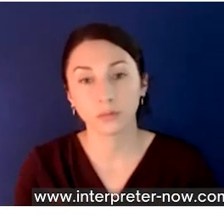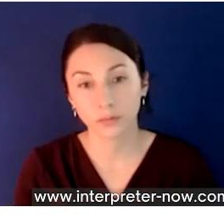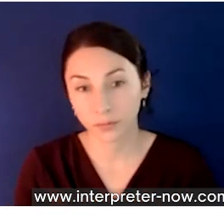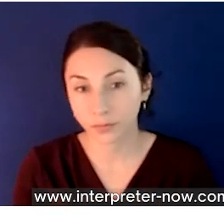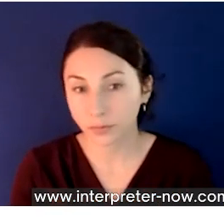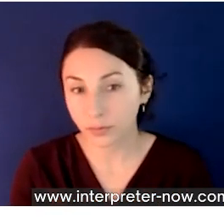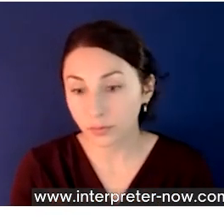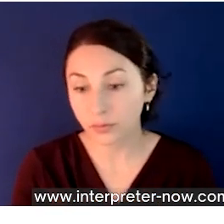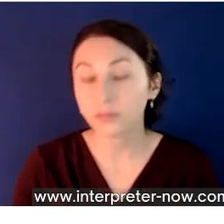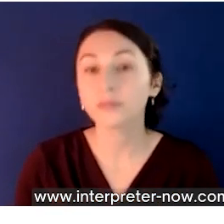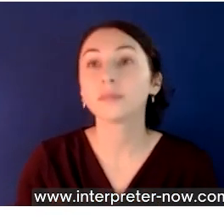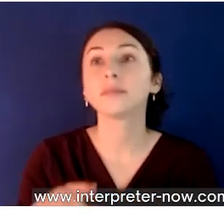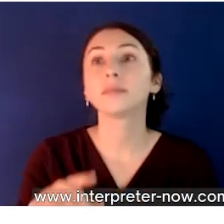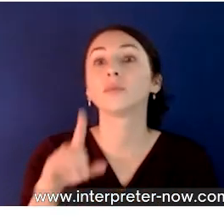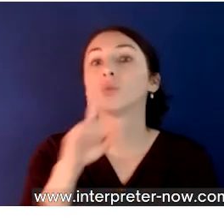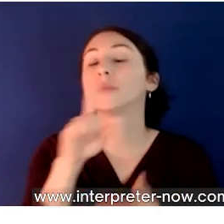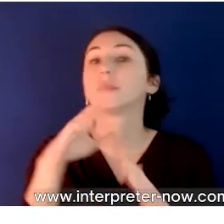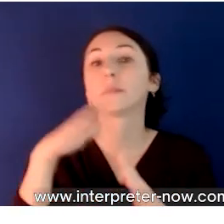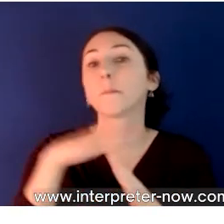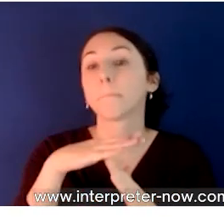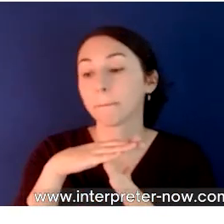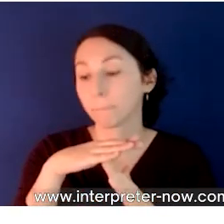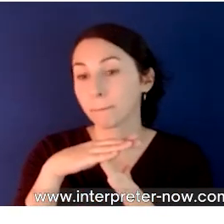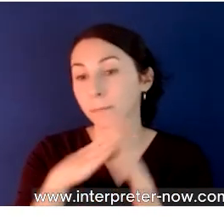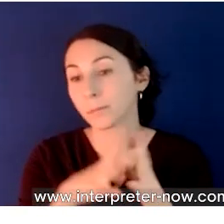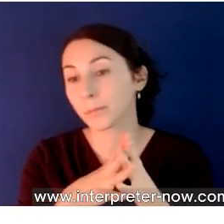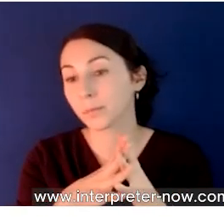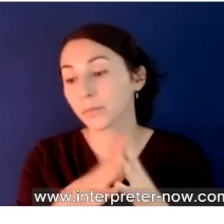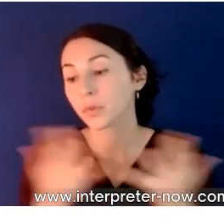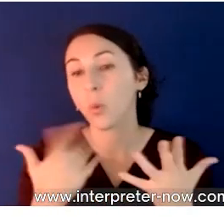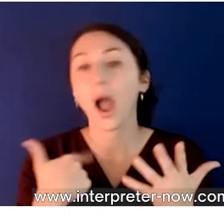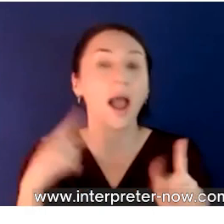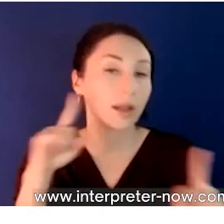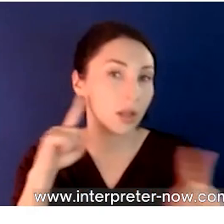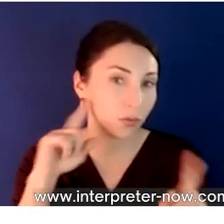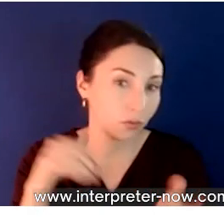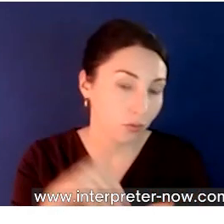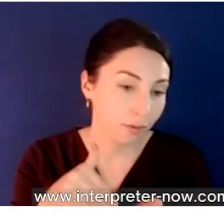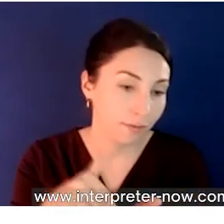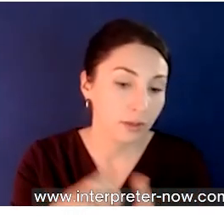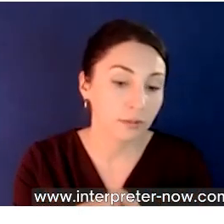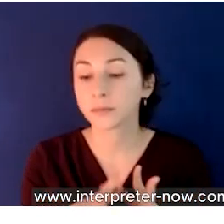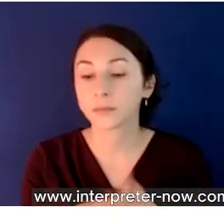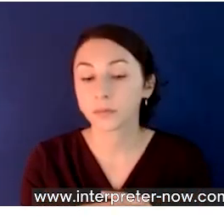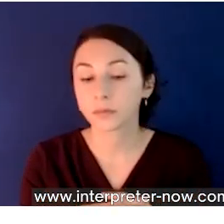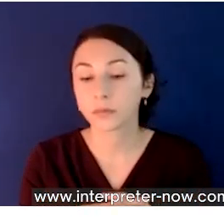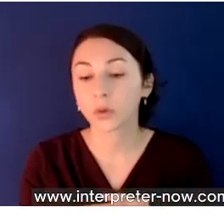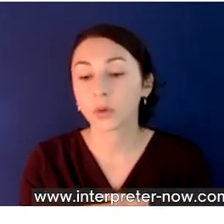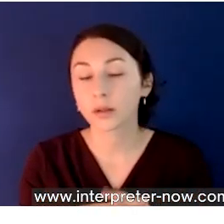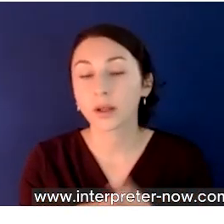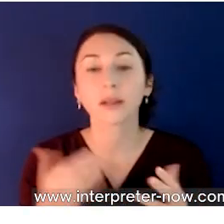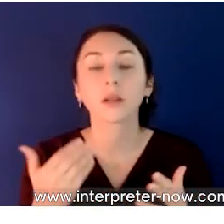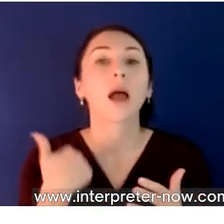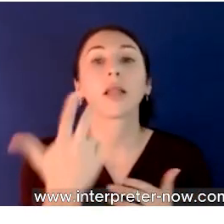I think the number one thing for me, because this is what I end up hearing, is so there's